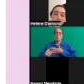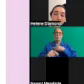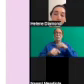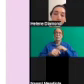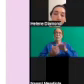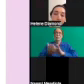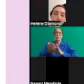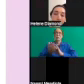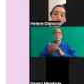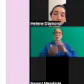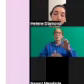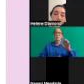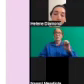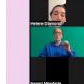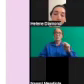residency